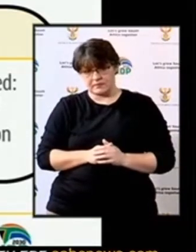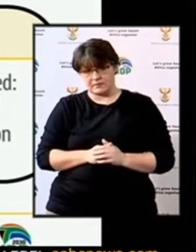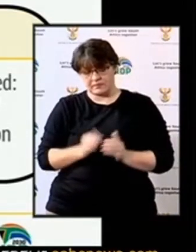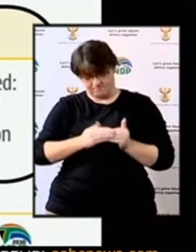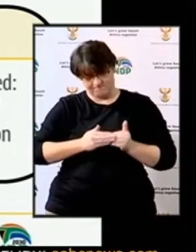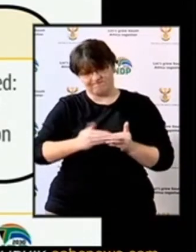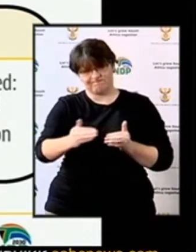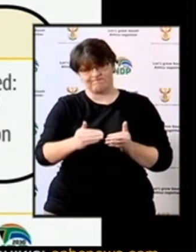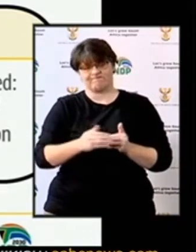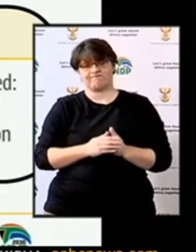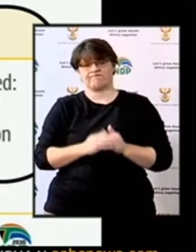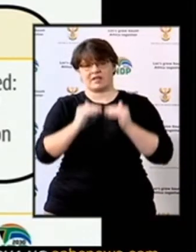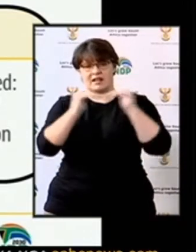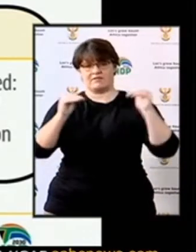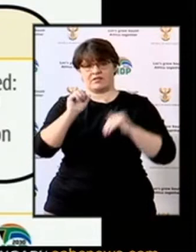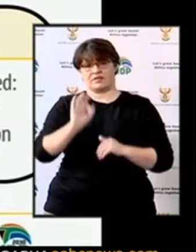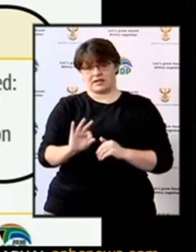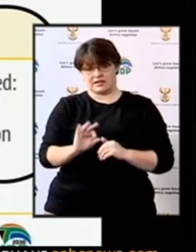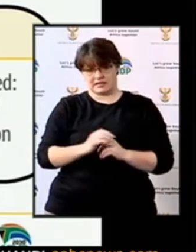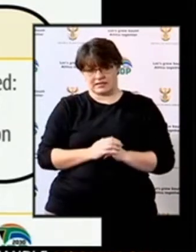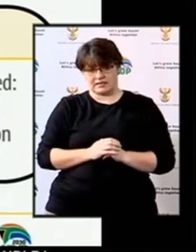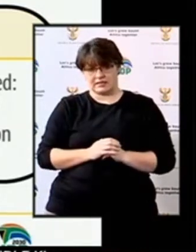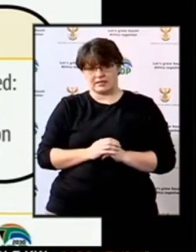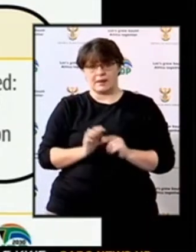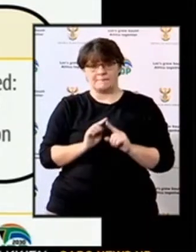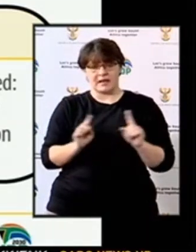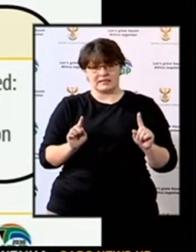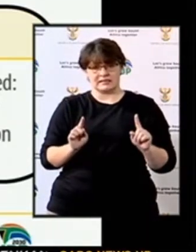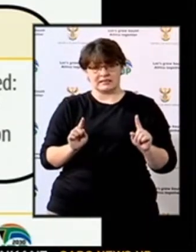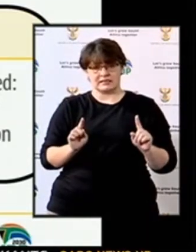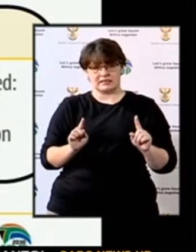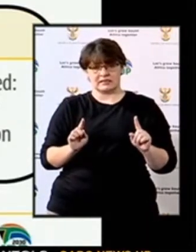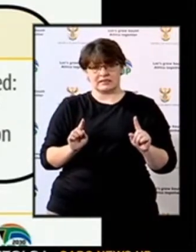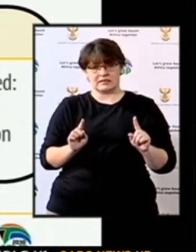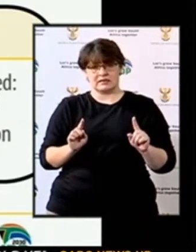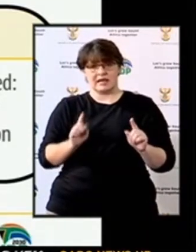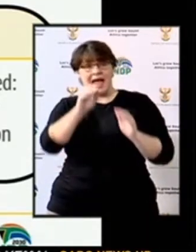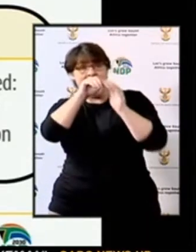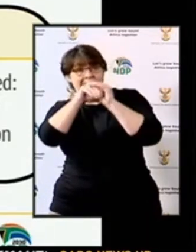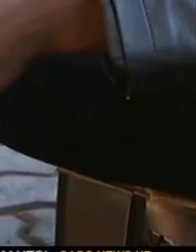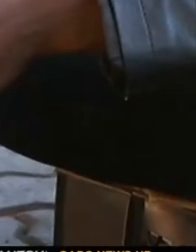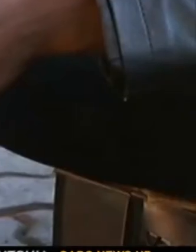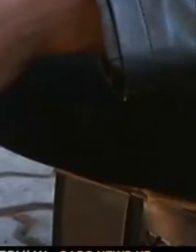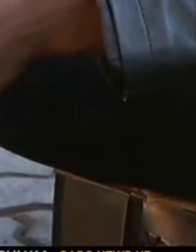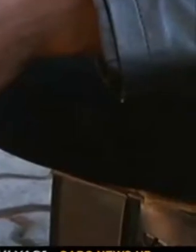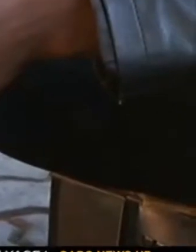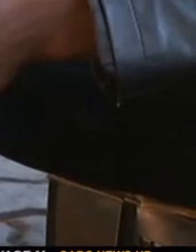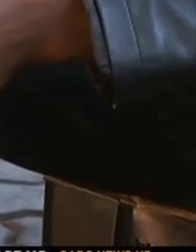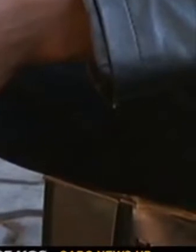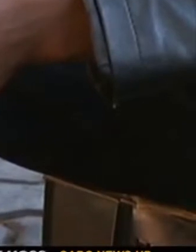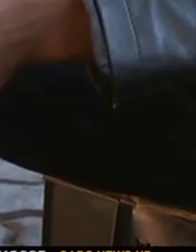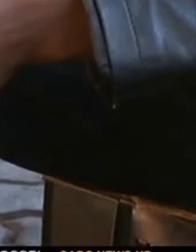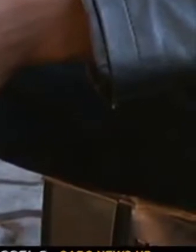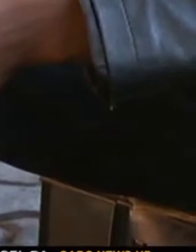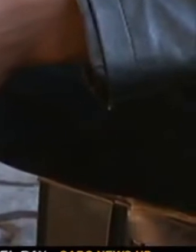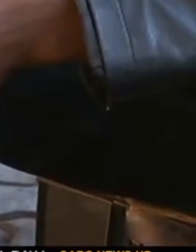period, except when they are destined for the export market. Eza ma okpula